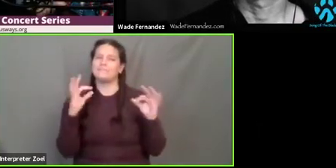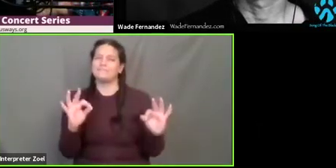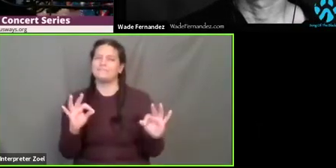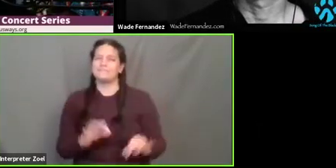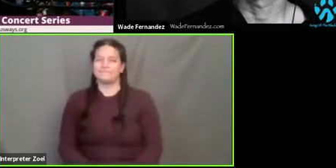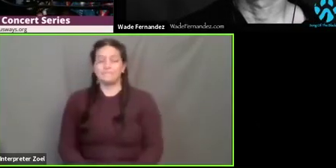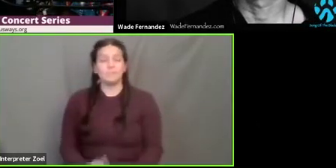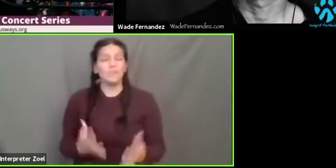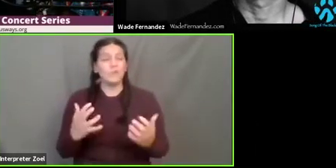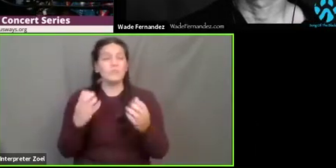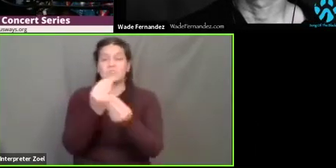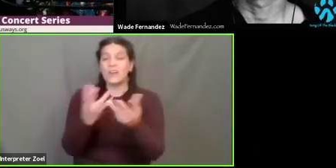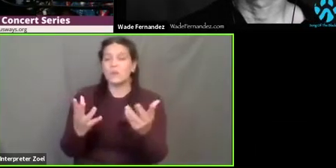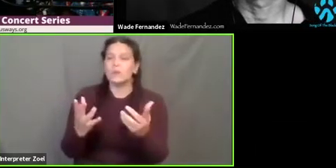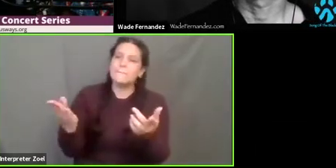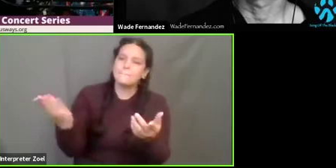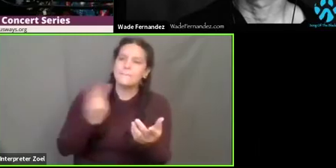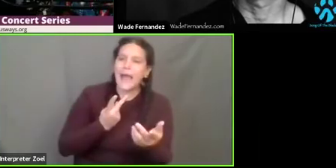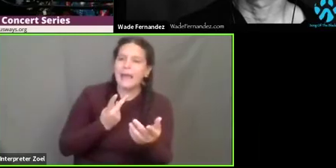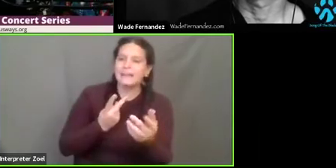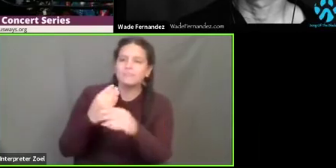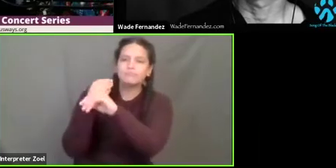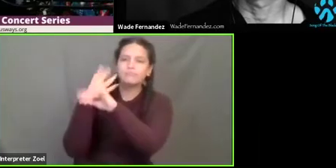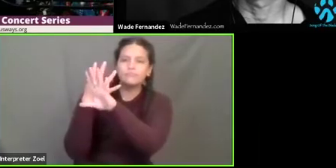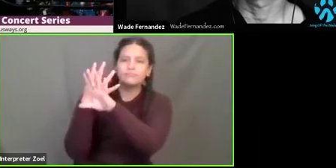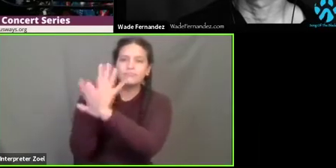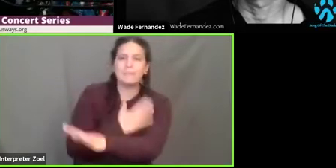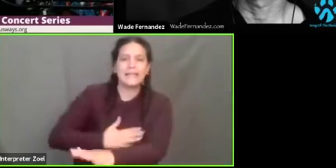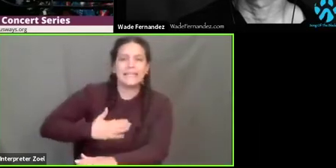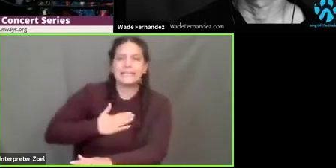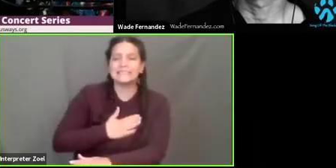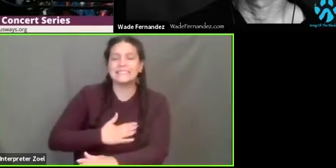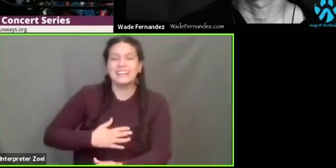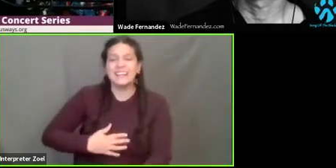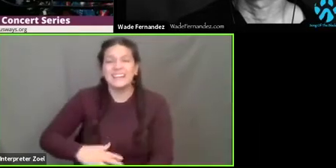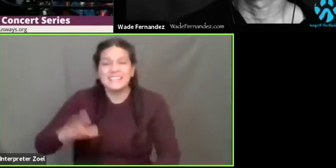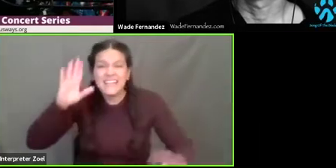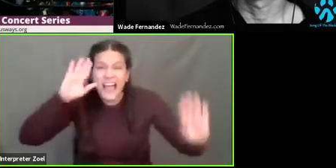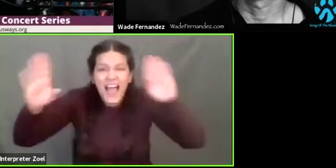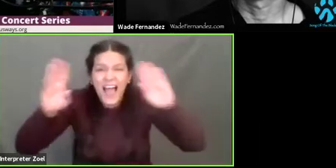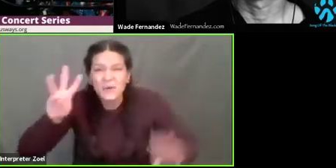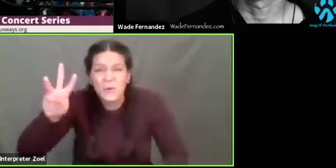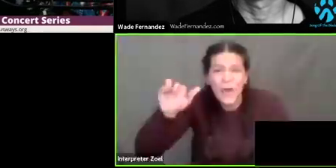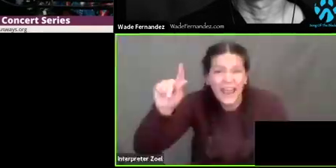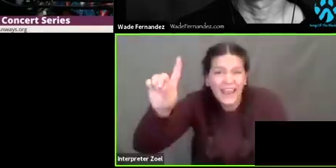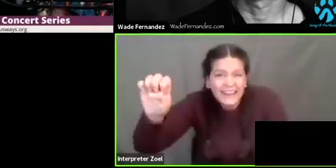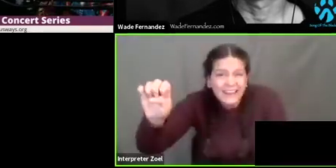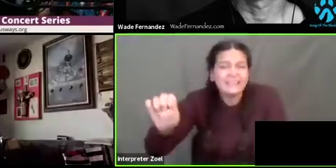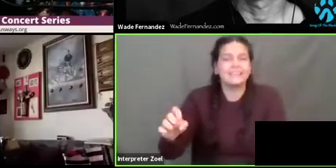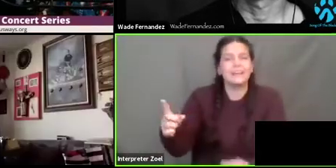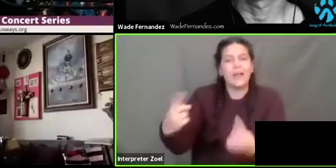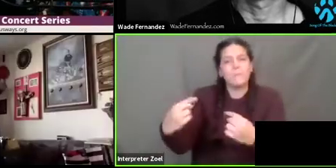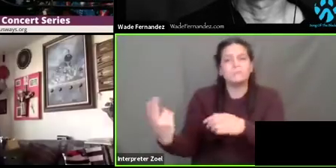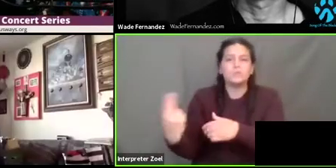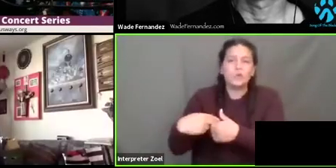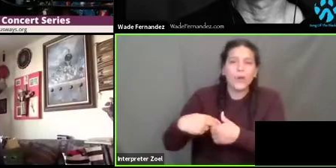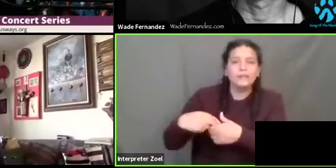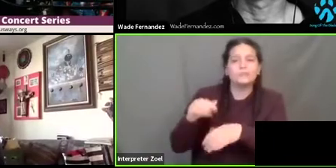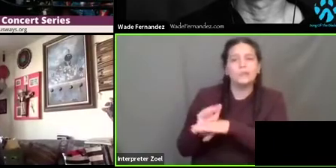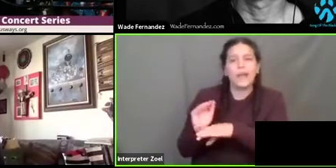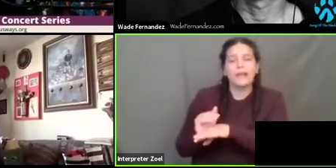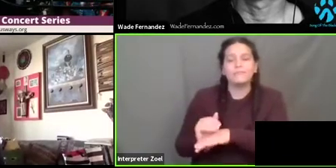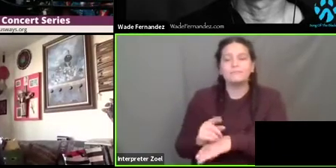tell everybody to come on back in now and say hi to Wade. Come join us tonight and say